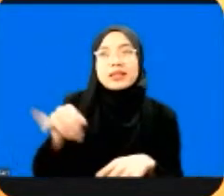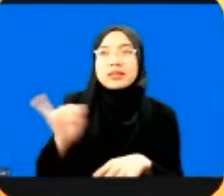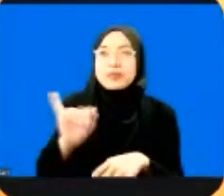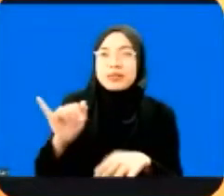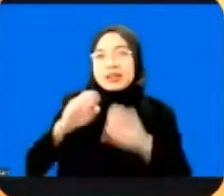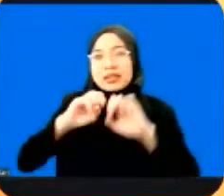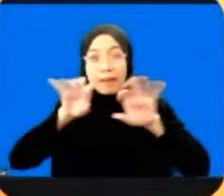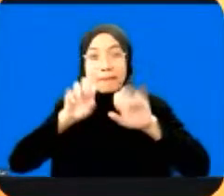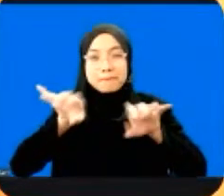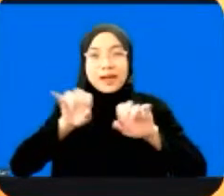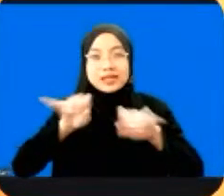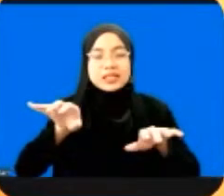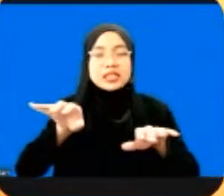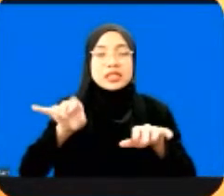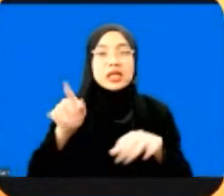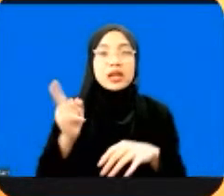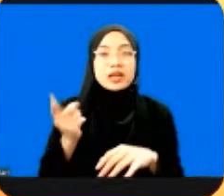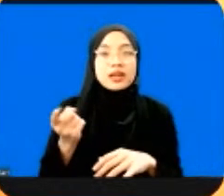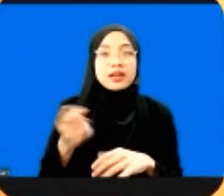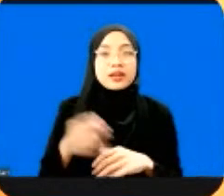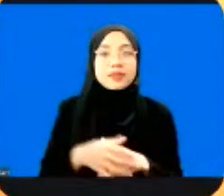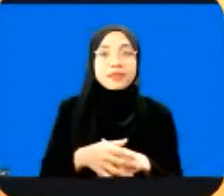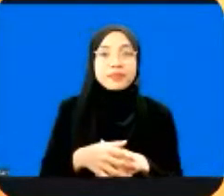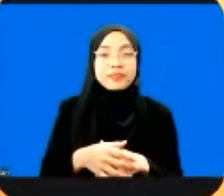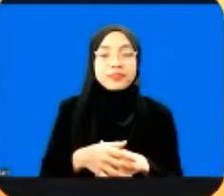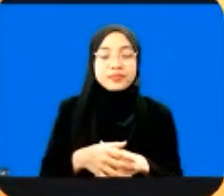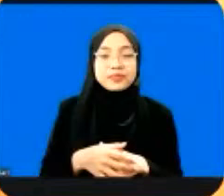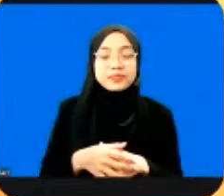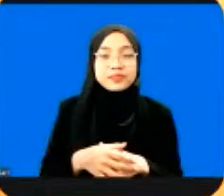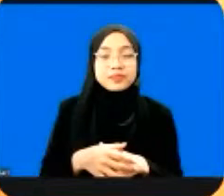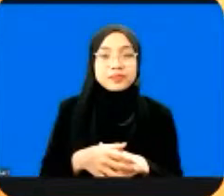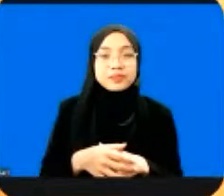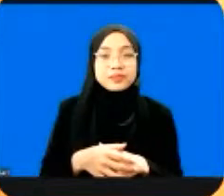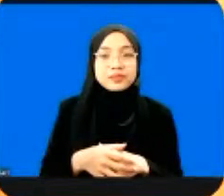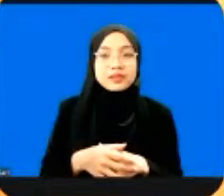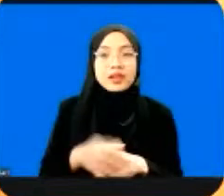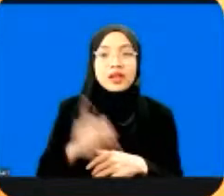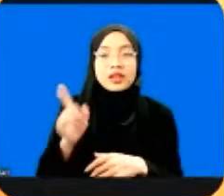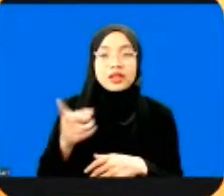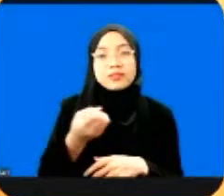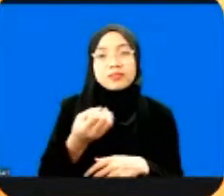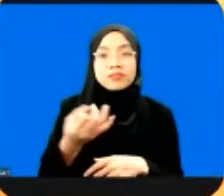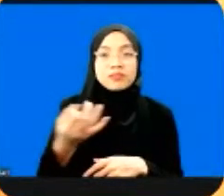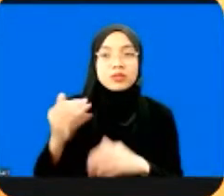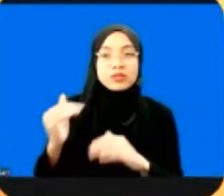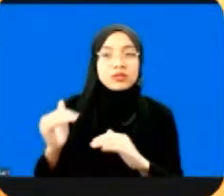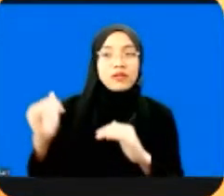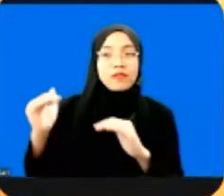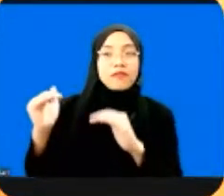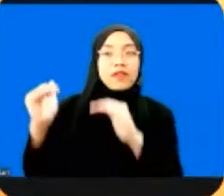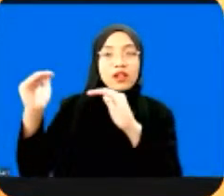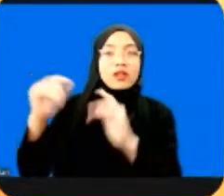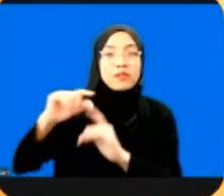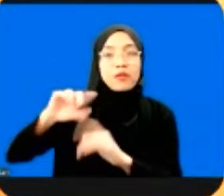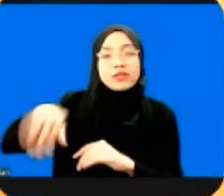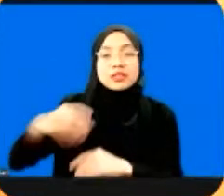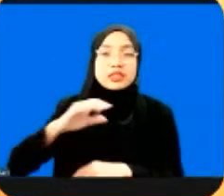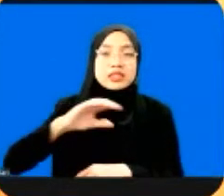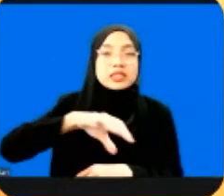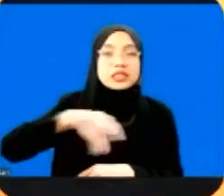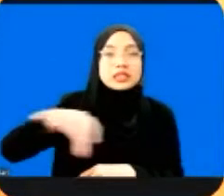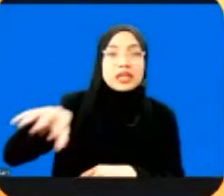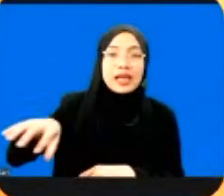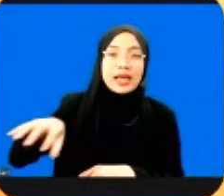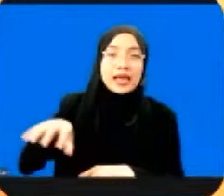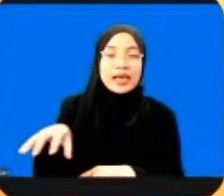universal at national, provincial, and subnational and district. But then some,